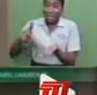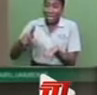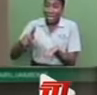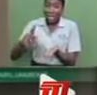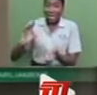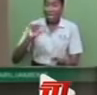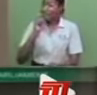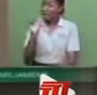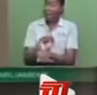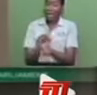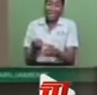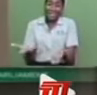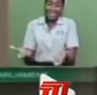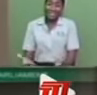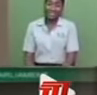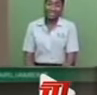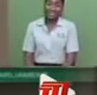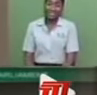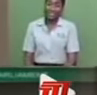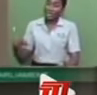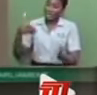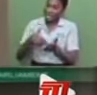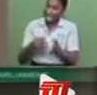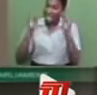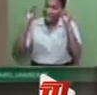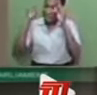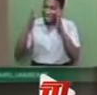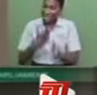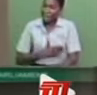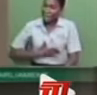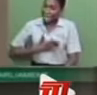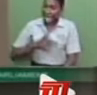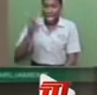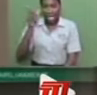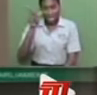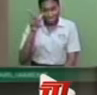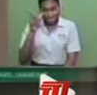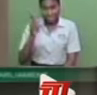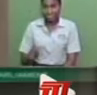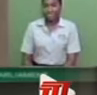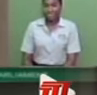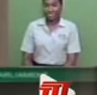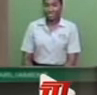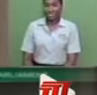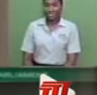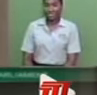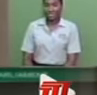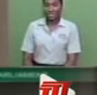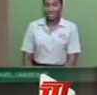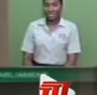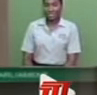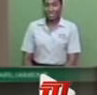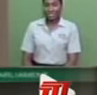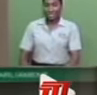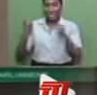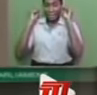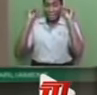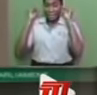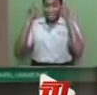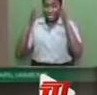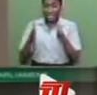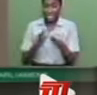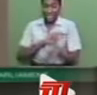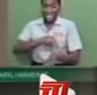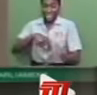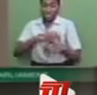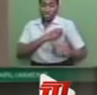Again, Minister, please reconsider. We have heard the Minister of National Security speak of increasing